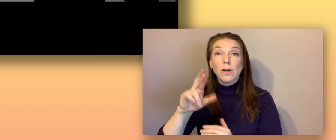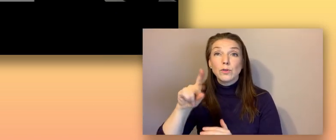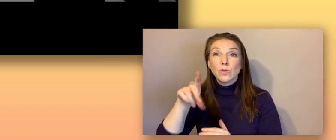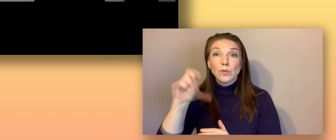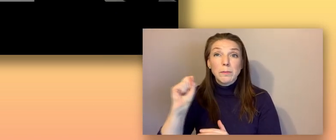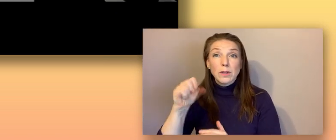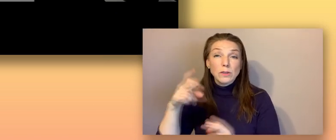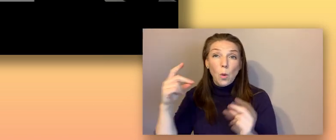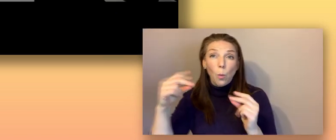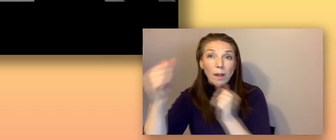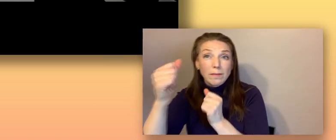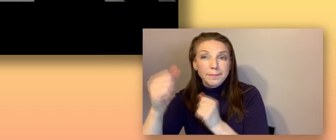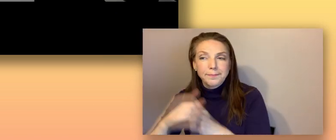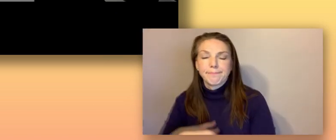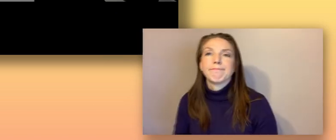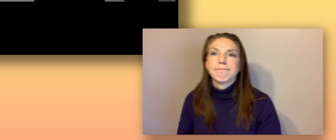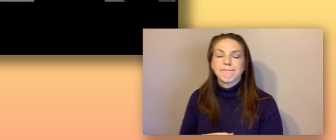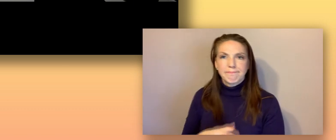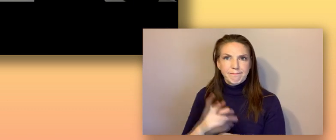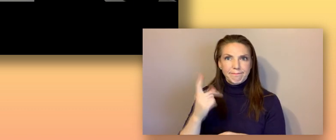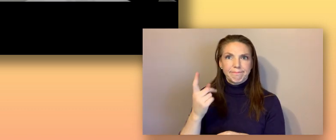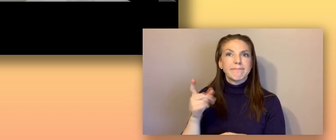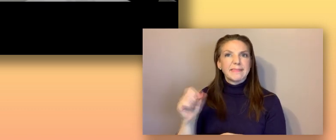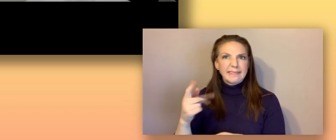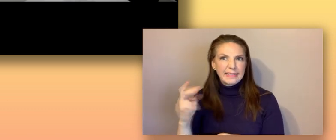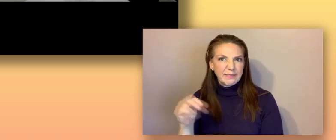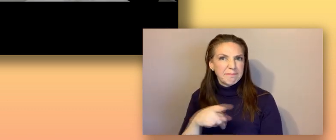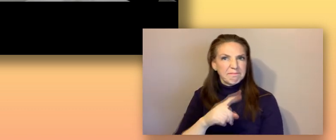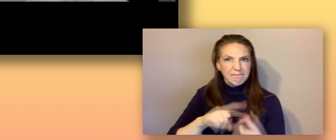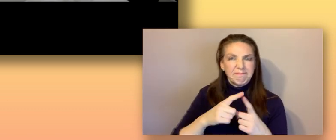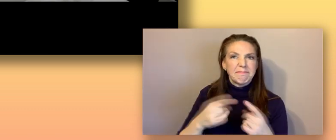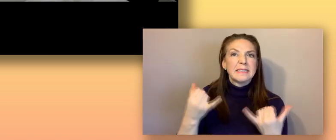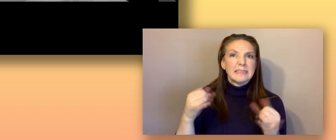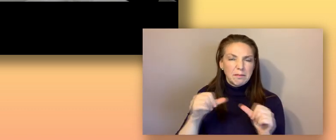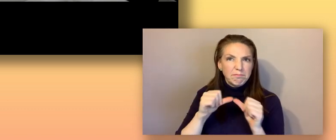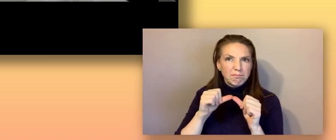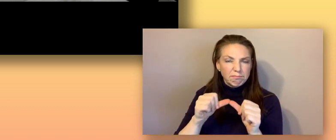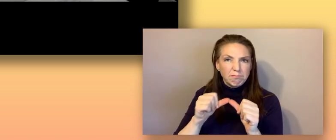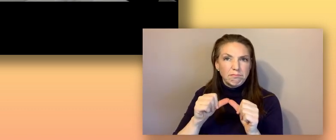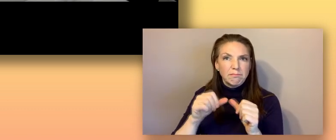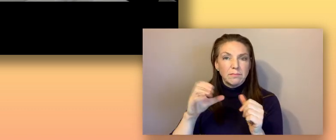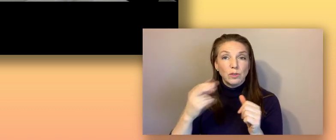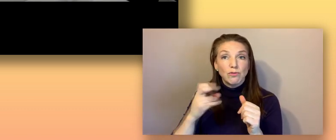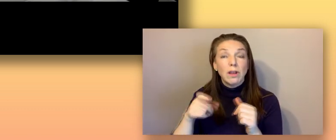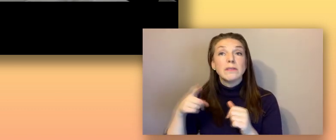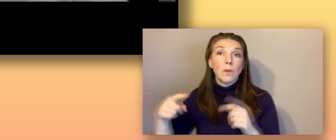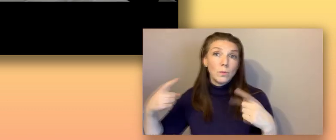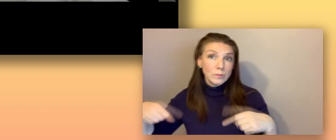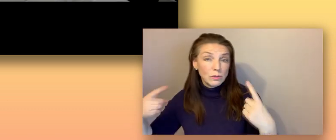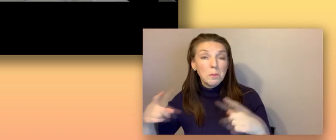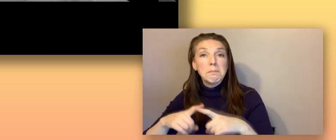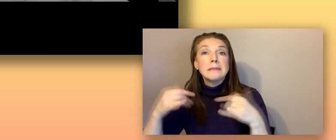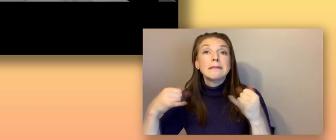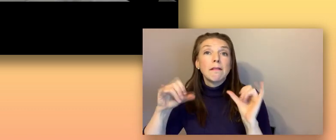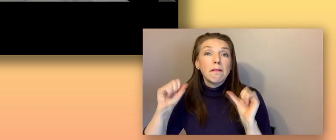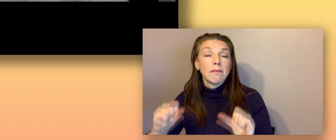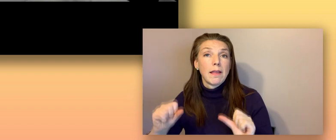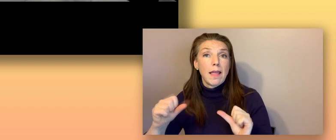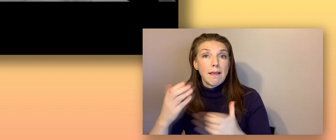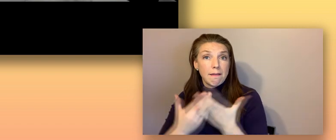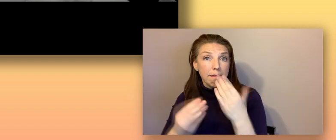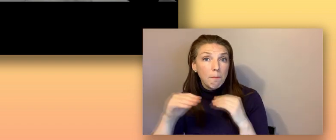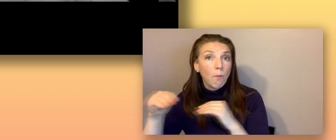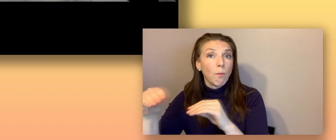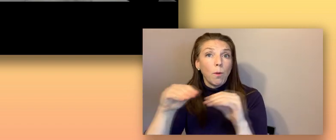Stephen and his companion continue to play chess. Stephen is in a wheelchair, but he is still able to move his